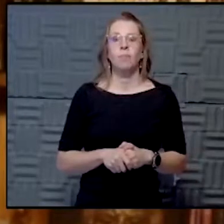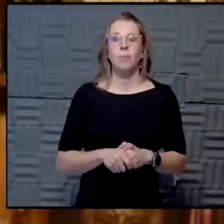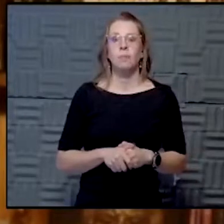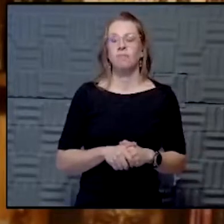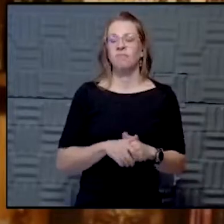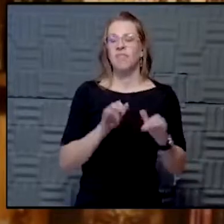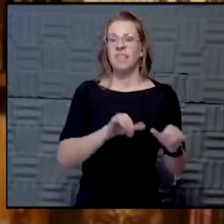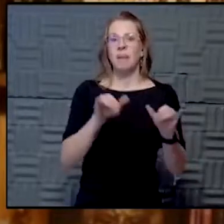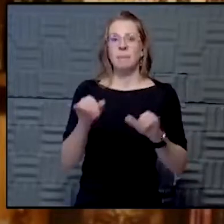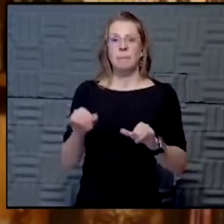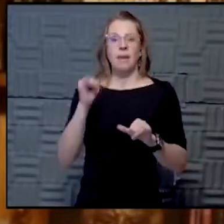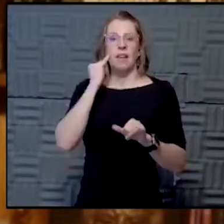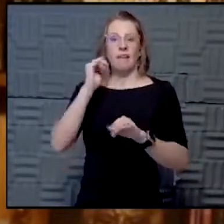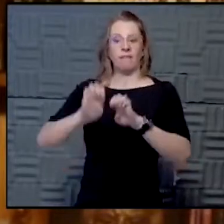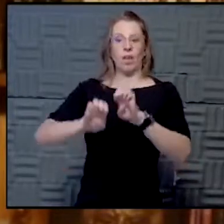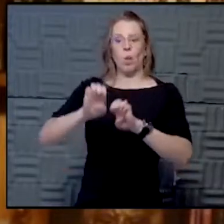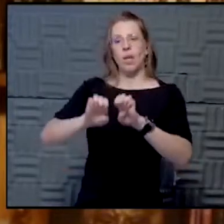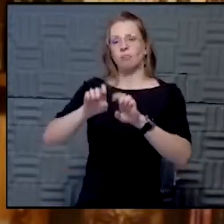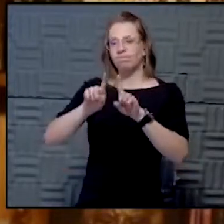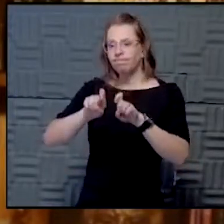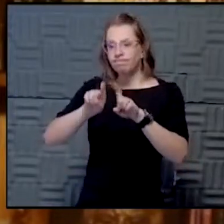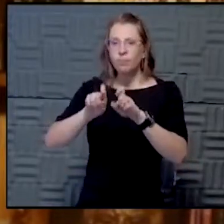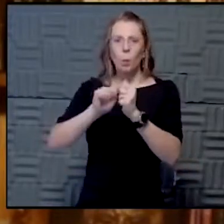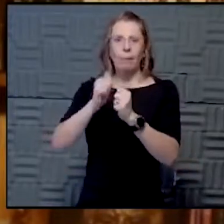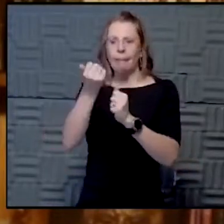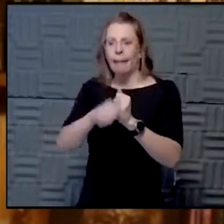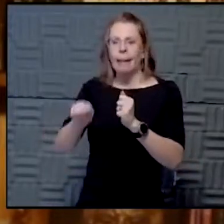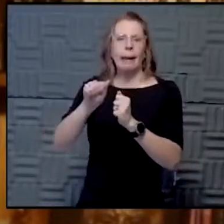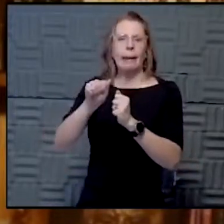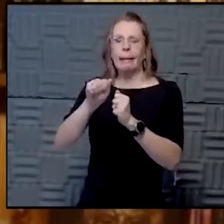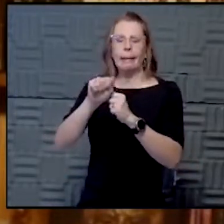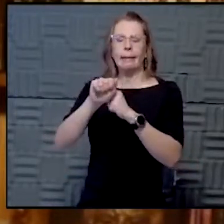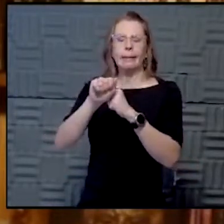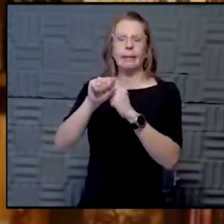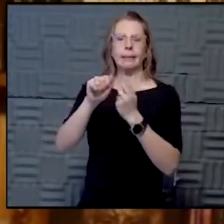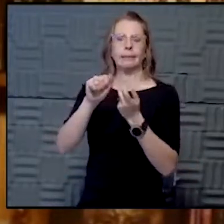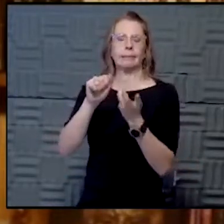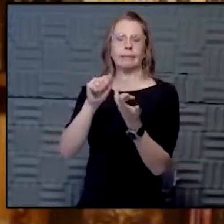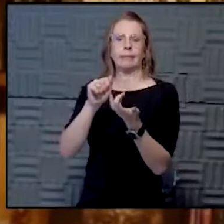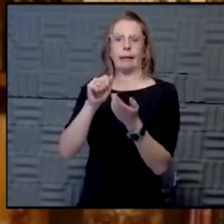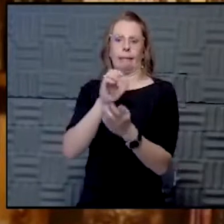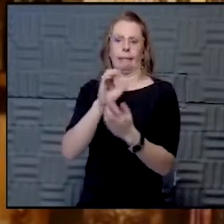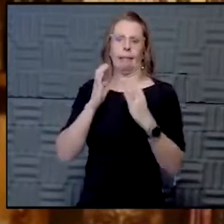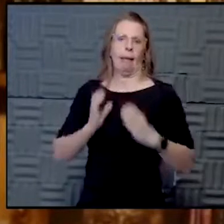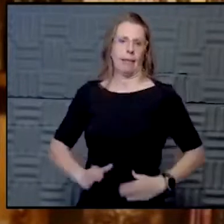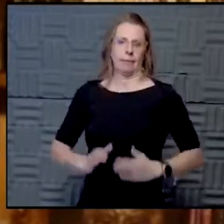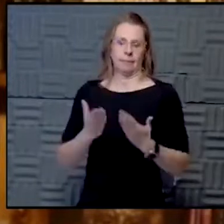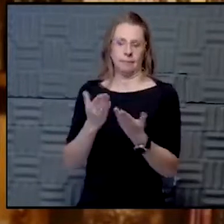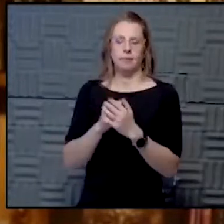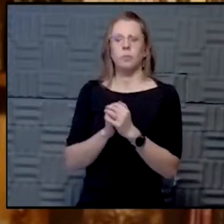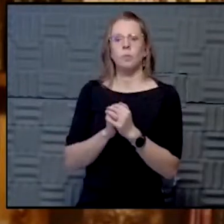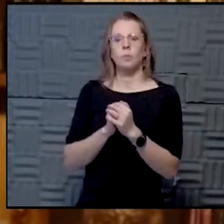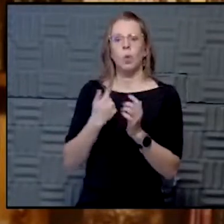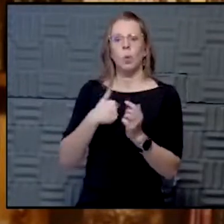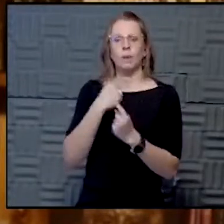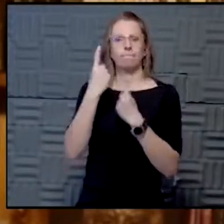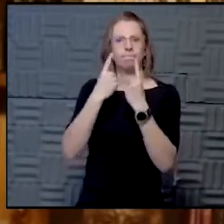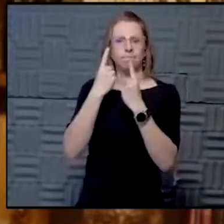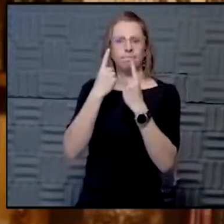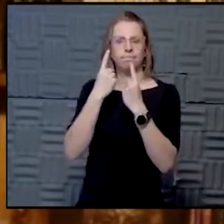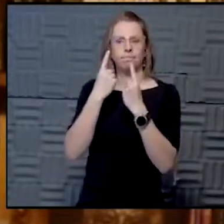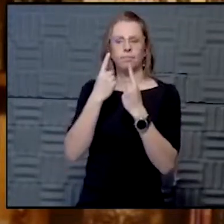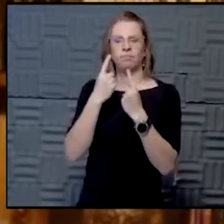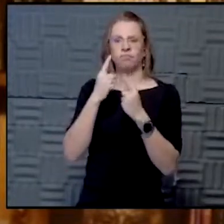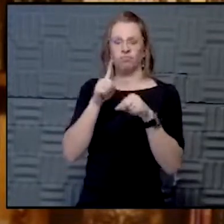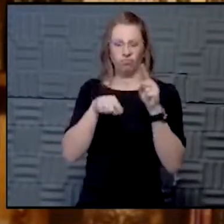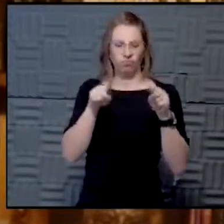screening or doing an evaluation or assessment with any other psychotherapy client, we take into consideration a variety of